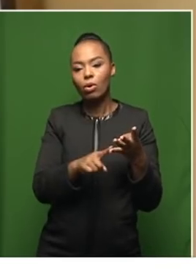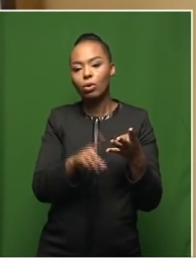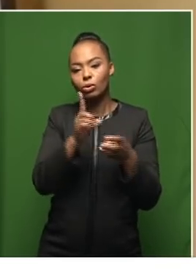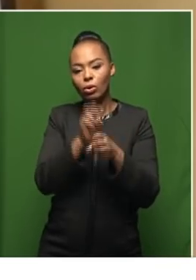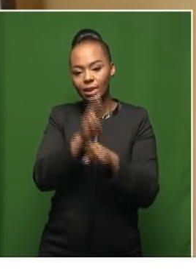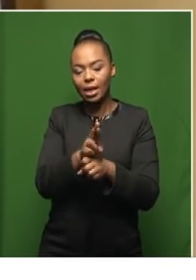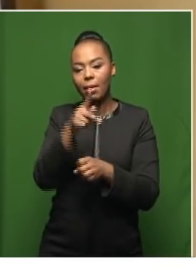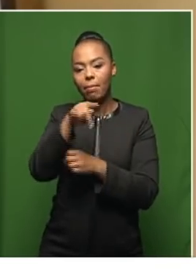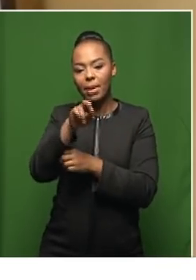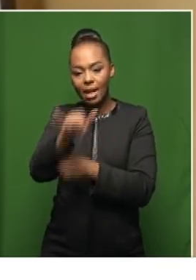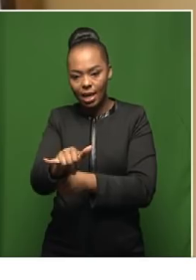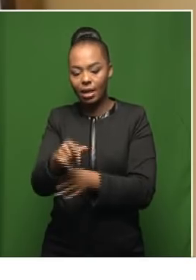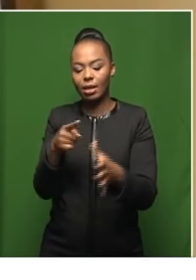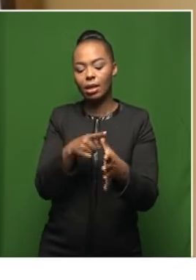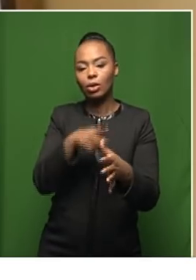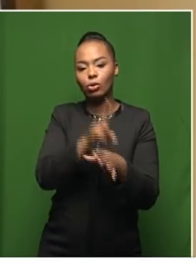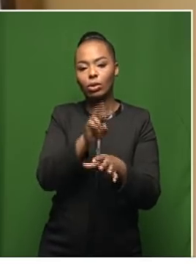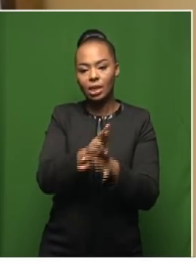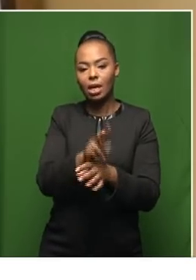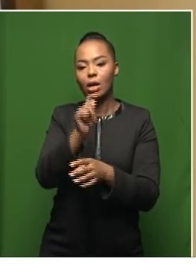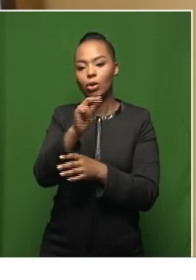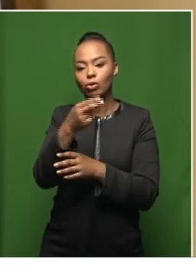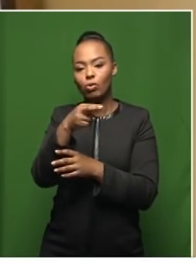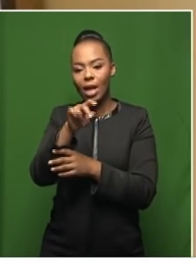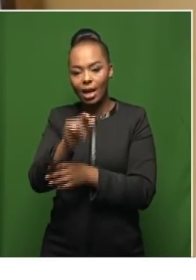Anban Pillay, Dr. Tulare, and Mr. Siwe